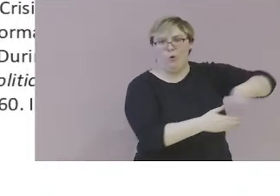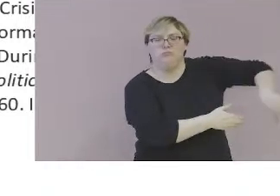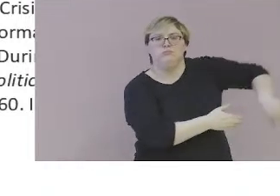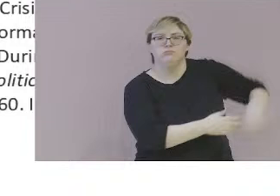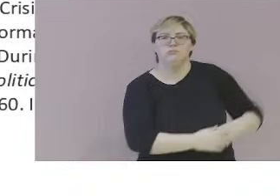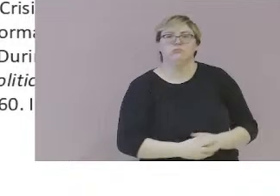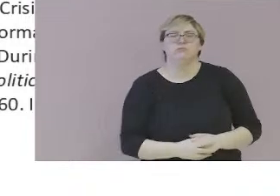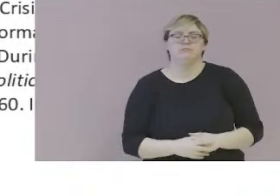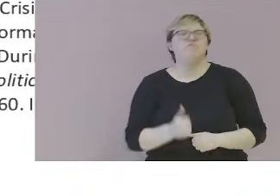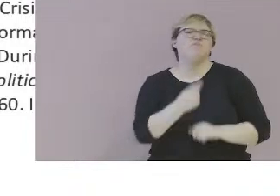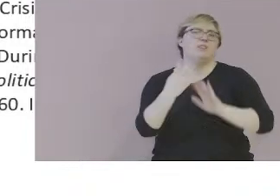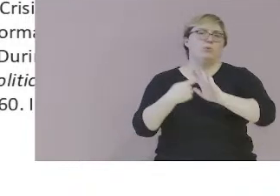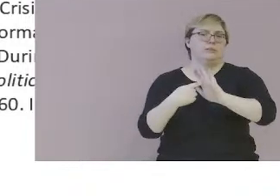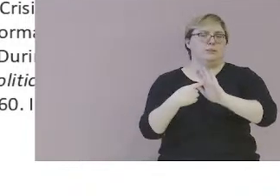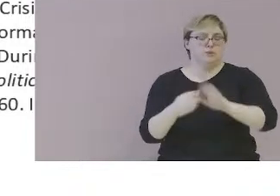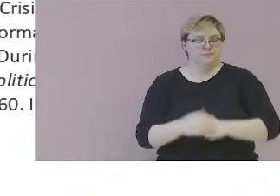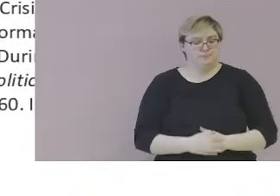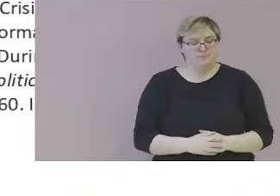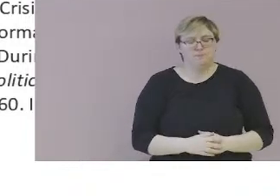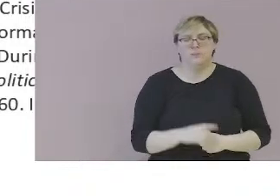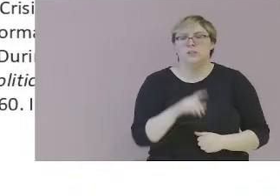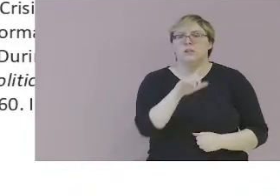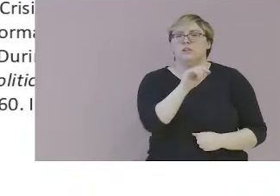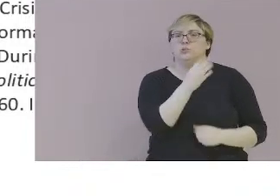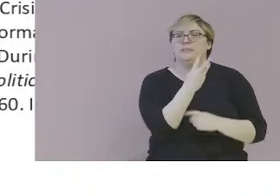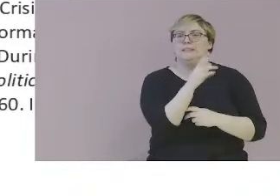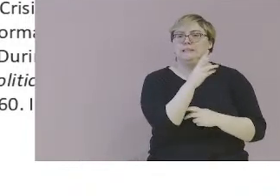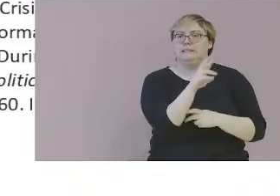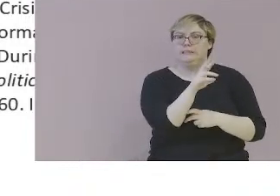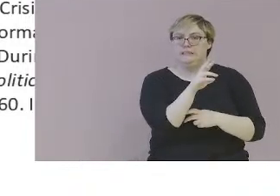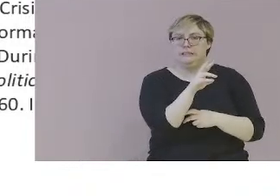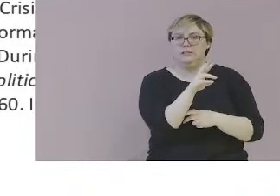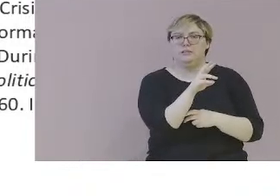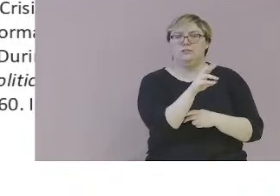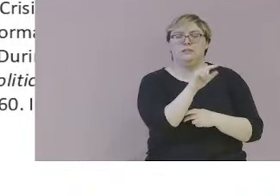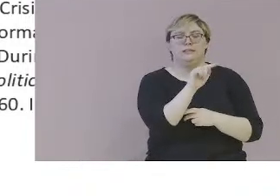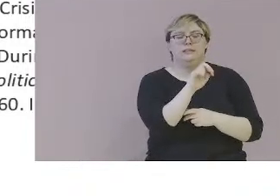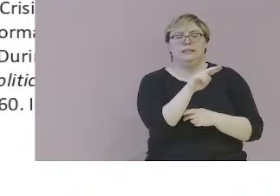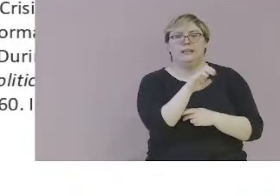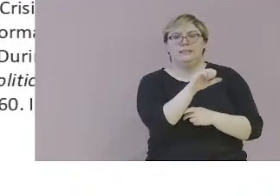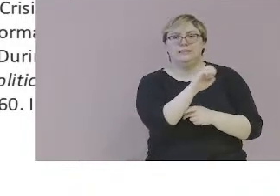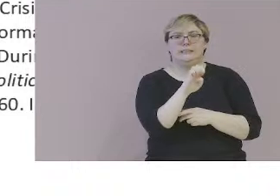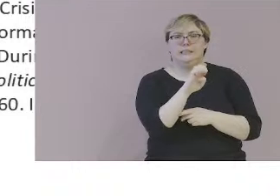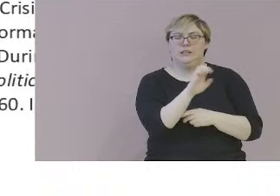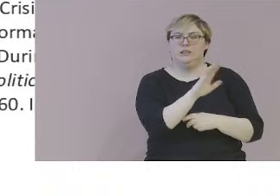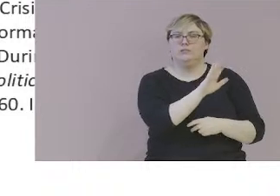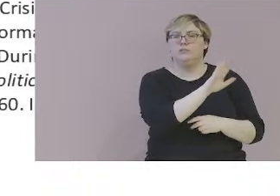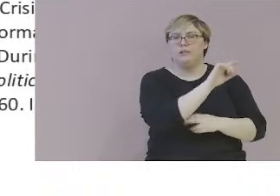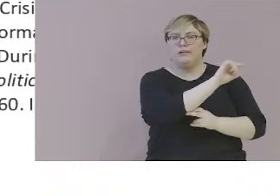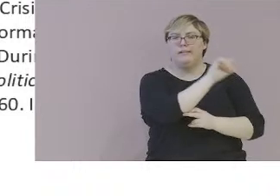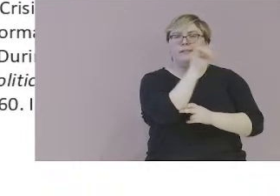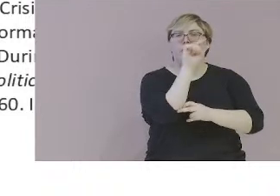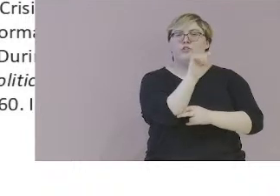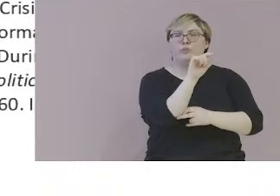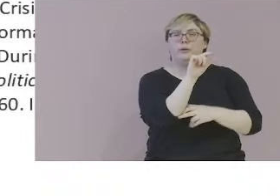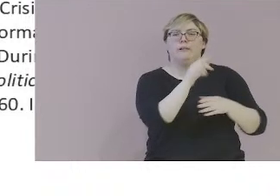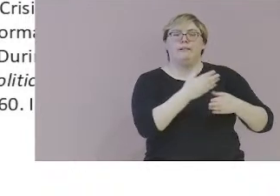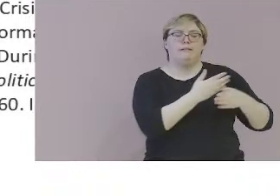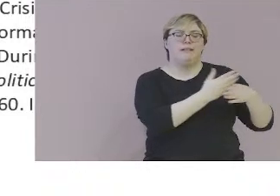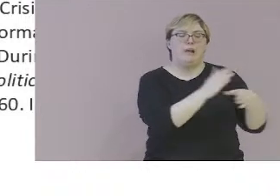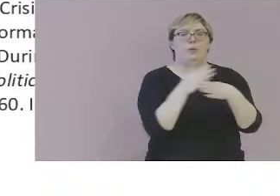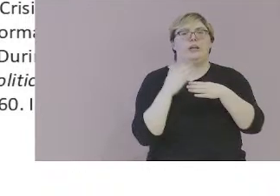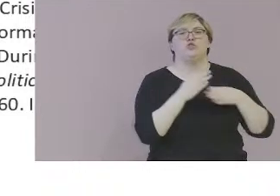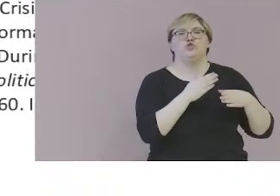the 2016 Tennessee government's guidance for ethical allocation of scarce resources within that state,